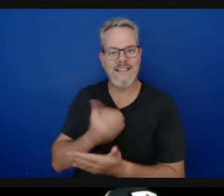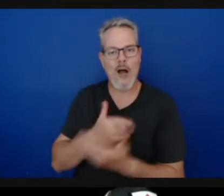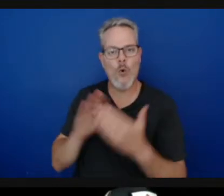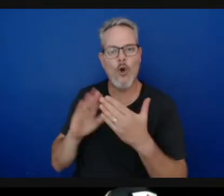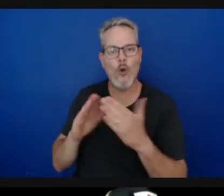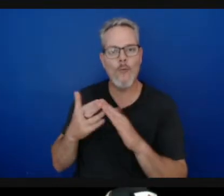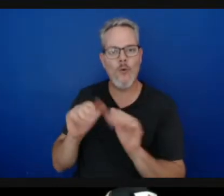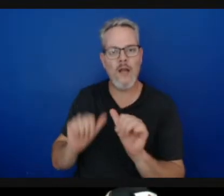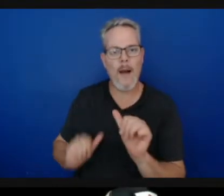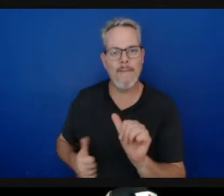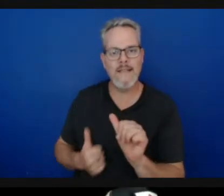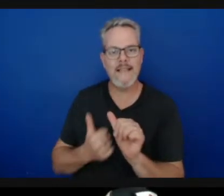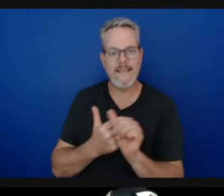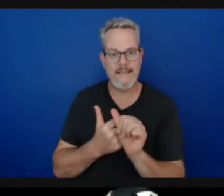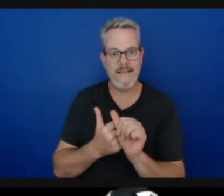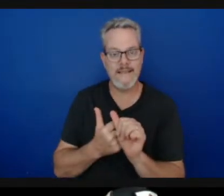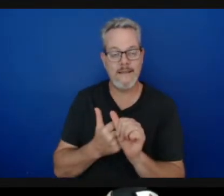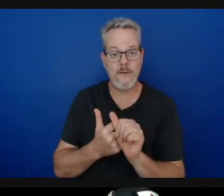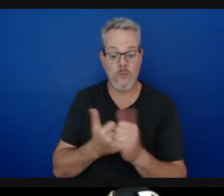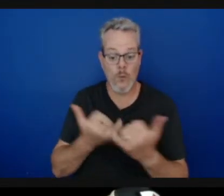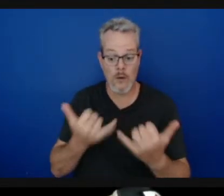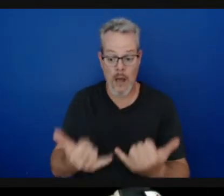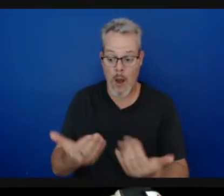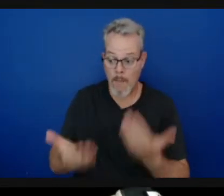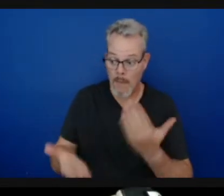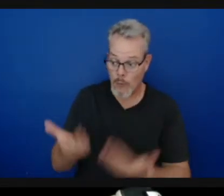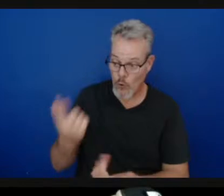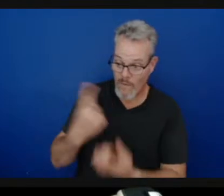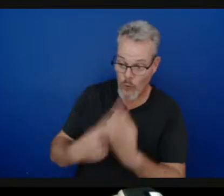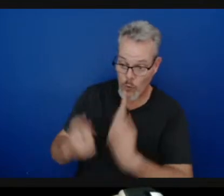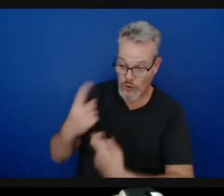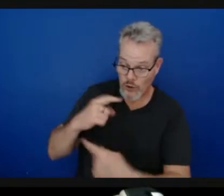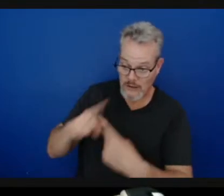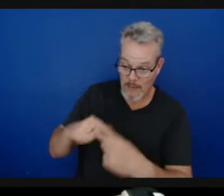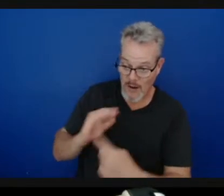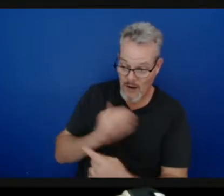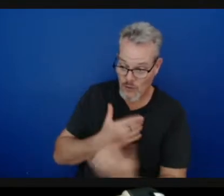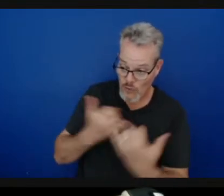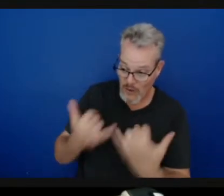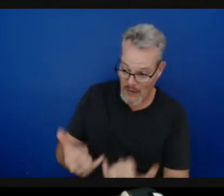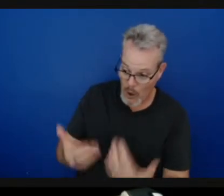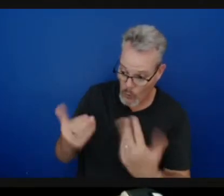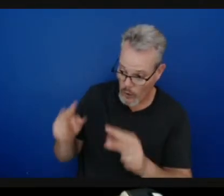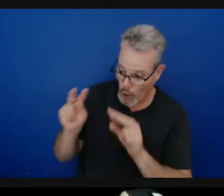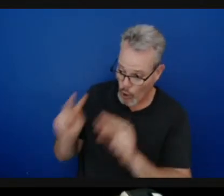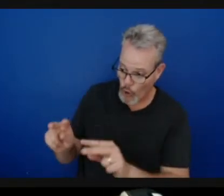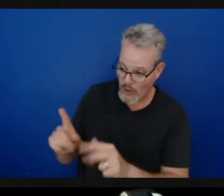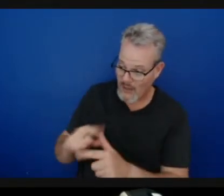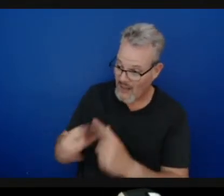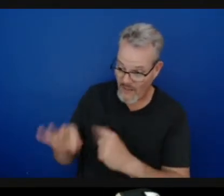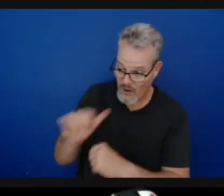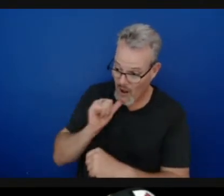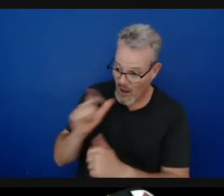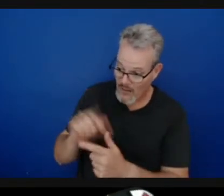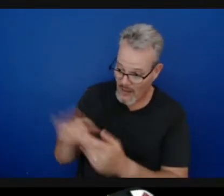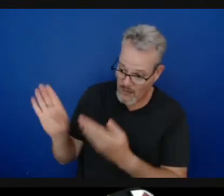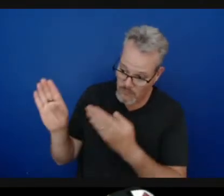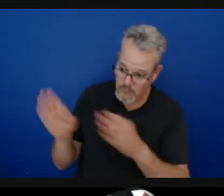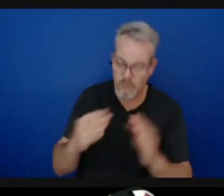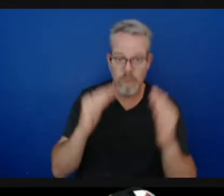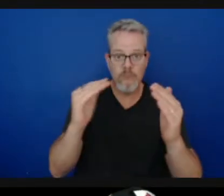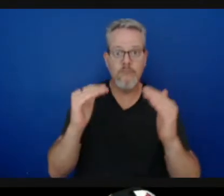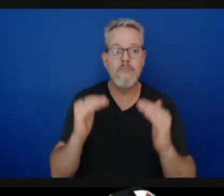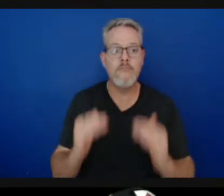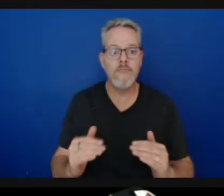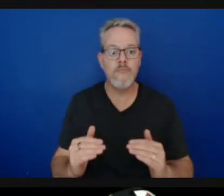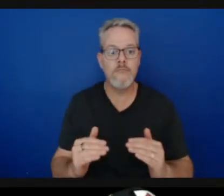point, Dane, if there's any questions about what's going on currently, we can look at it. But otherwise, I can get into 1955 next. We